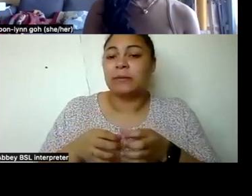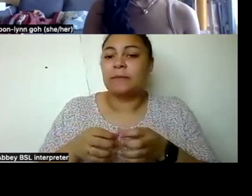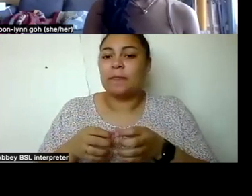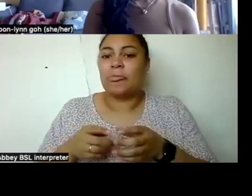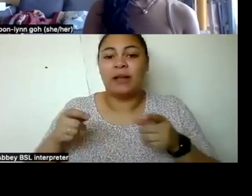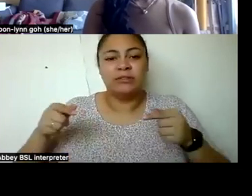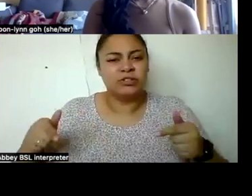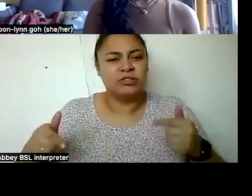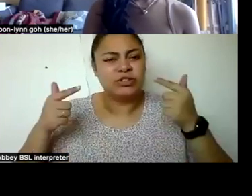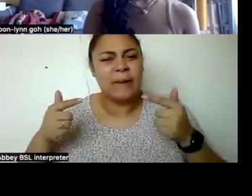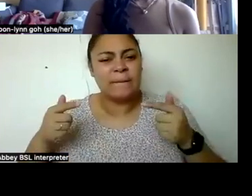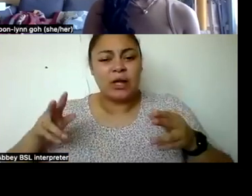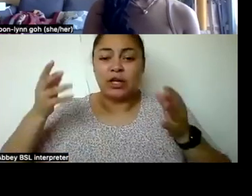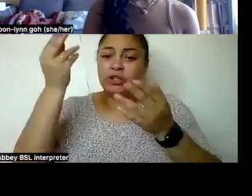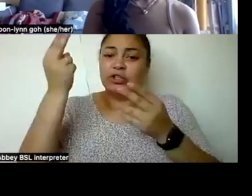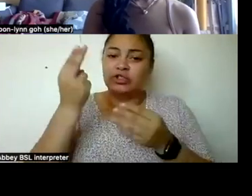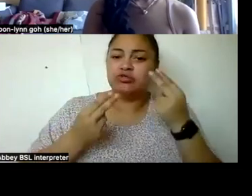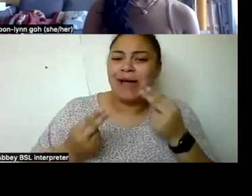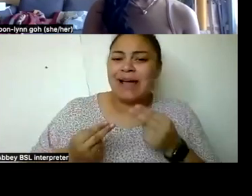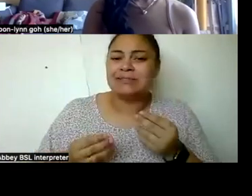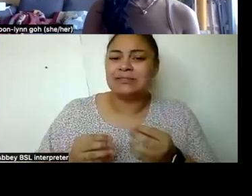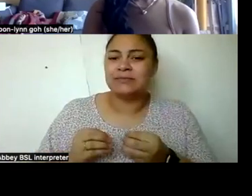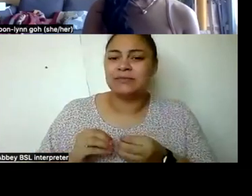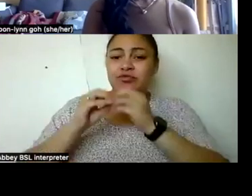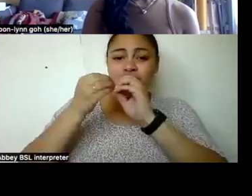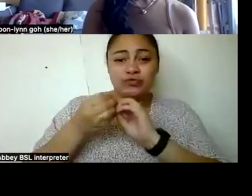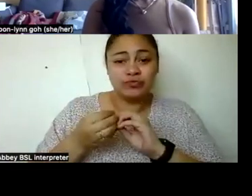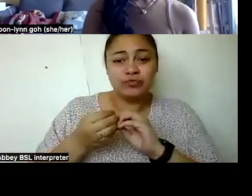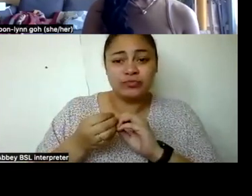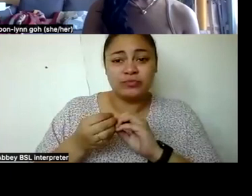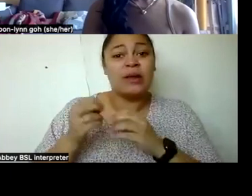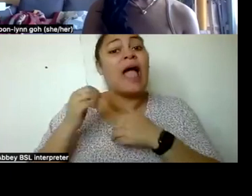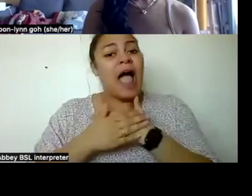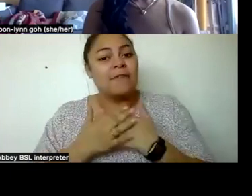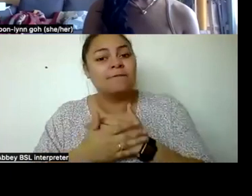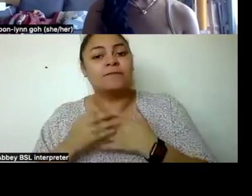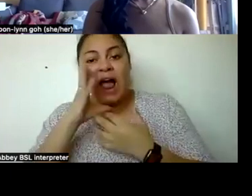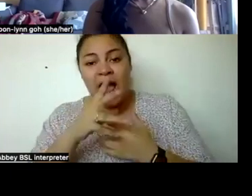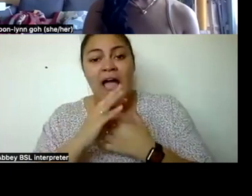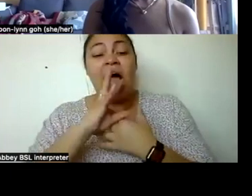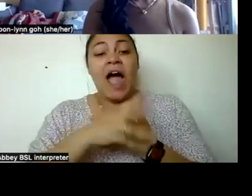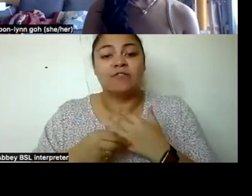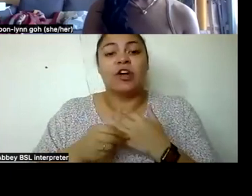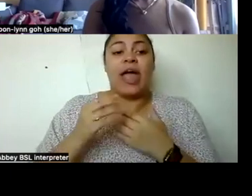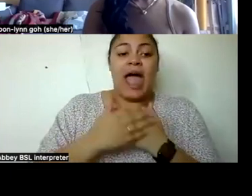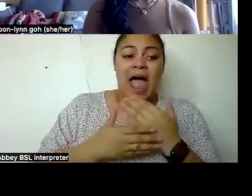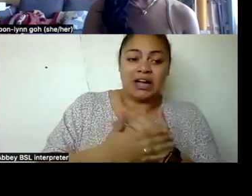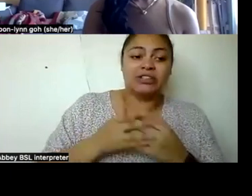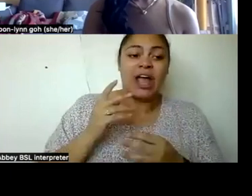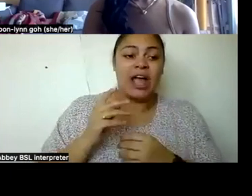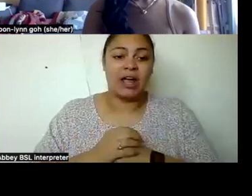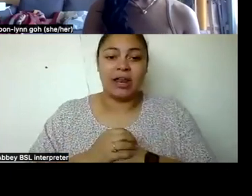the creative, contractual and economic rights of the UK's African, Asian, Caribbean and ethnically